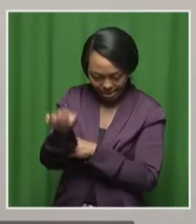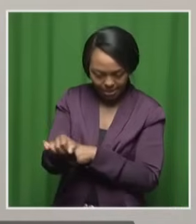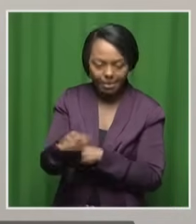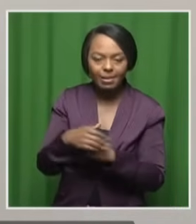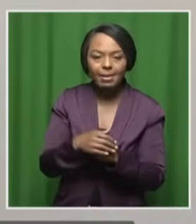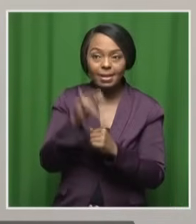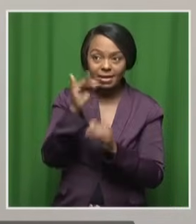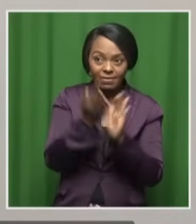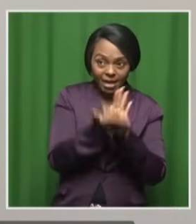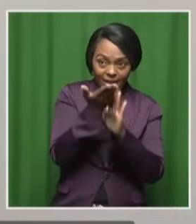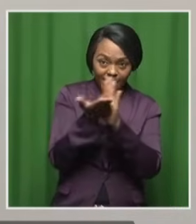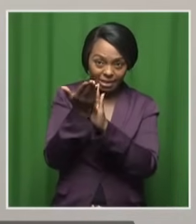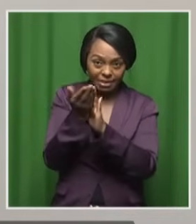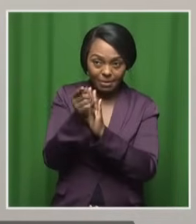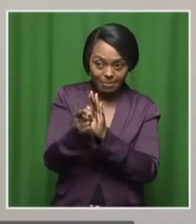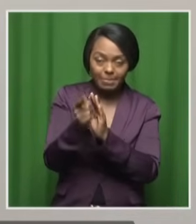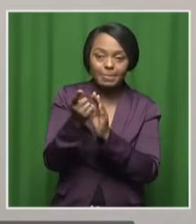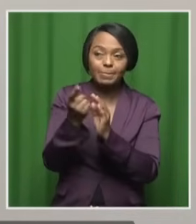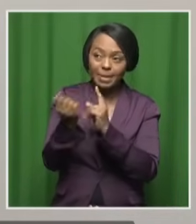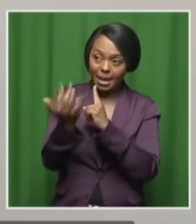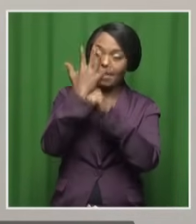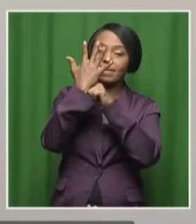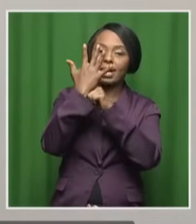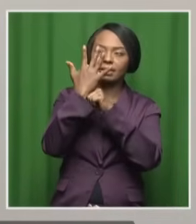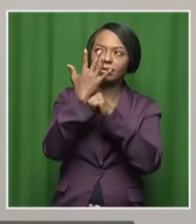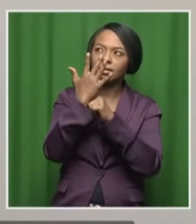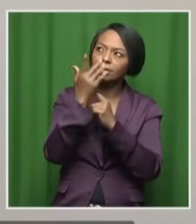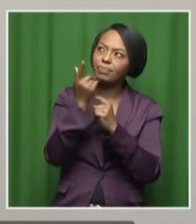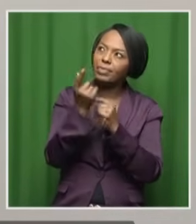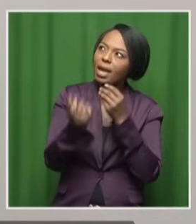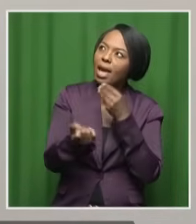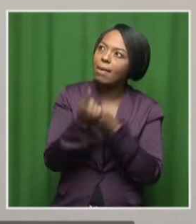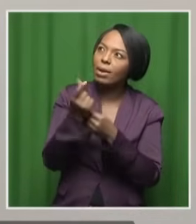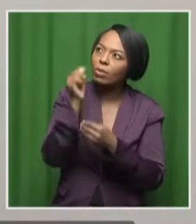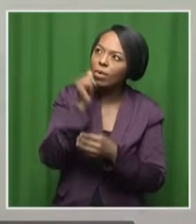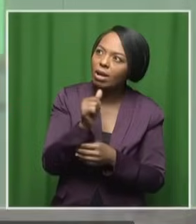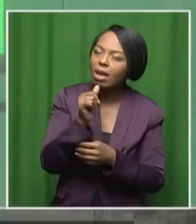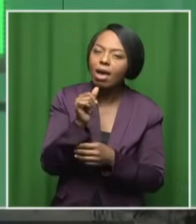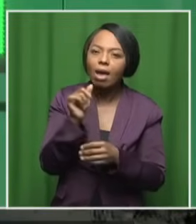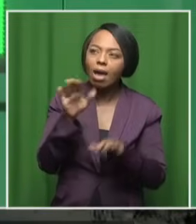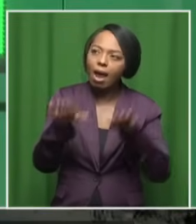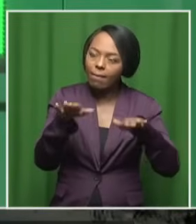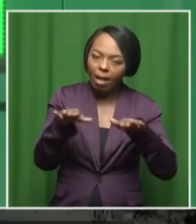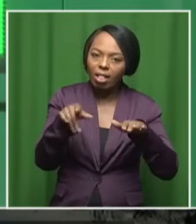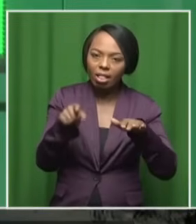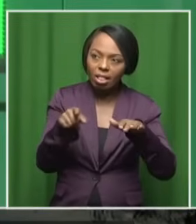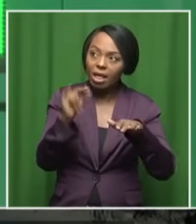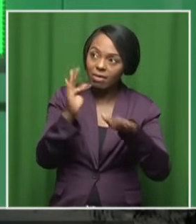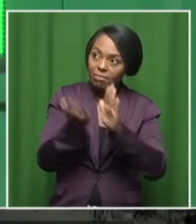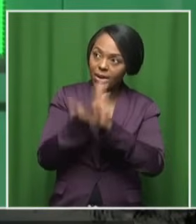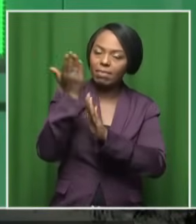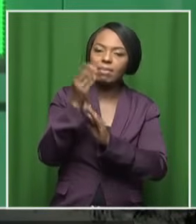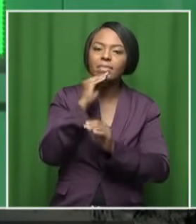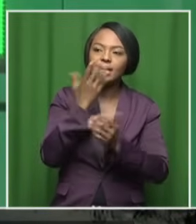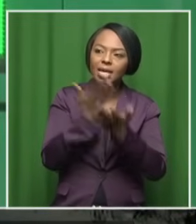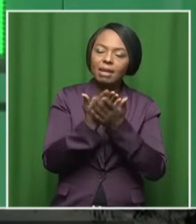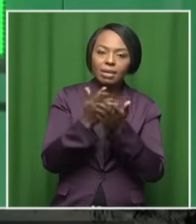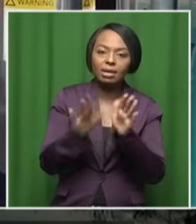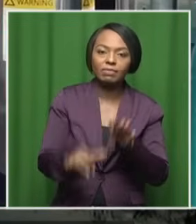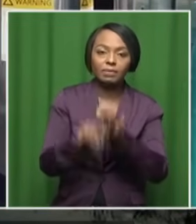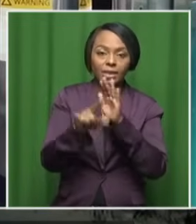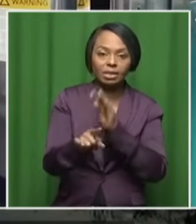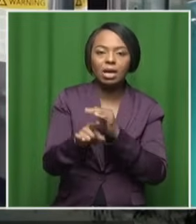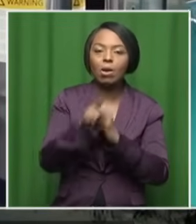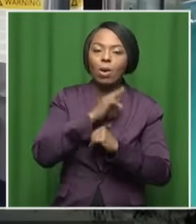those increases would also have come into effect only in April, but the impact of those increases would have been significant. And as we make the point, and we make this